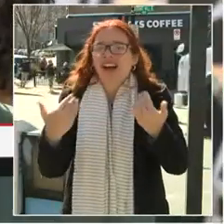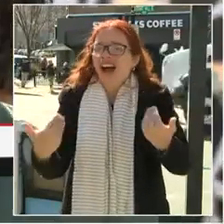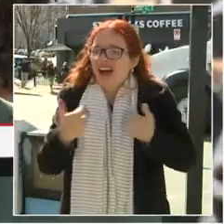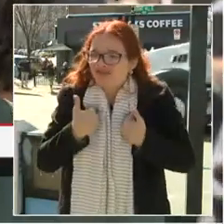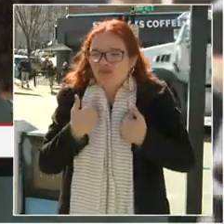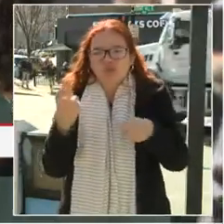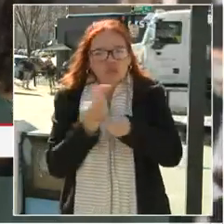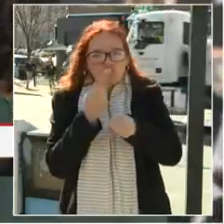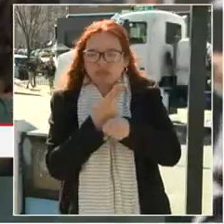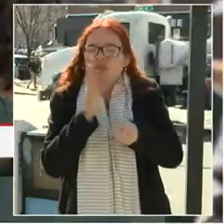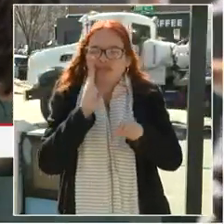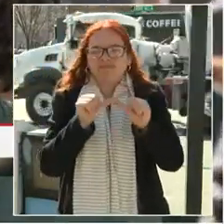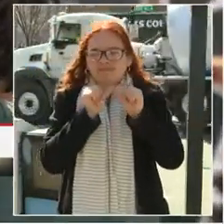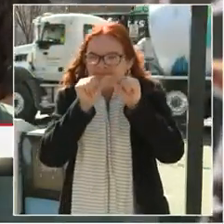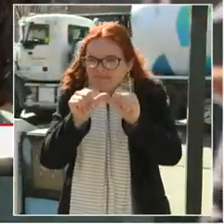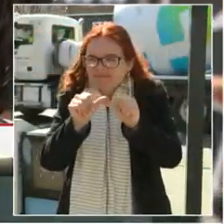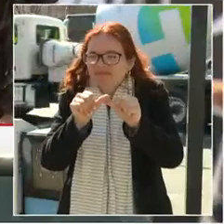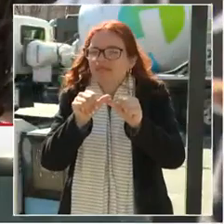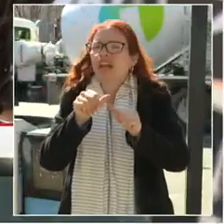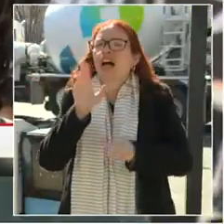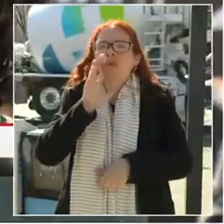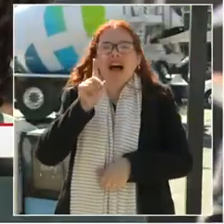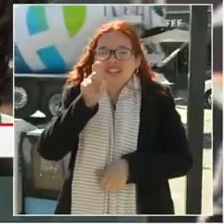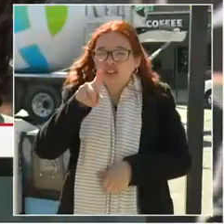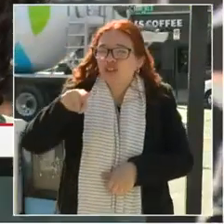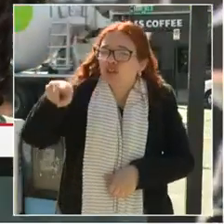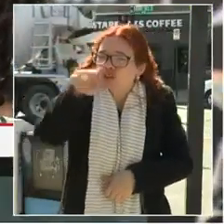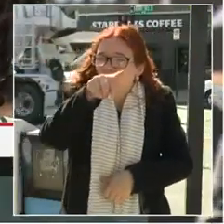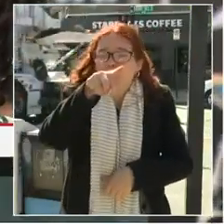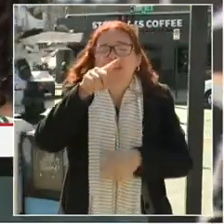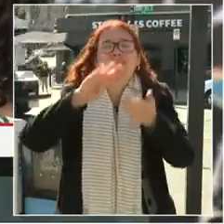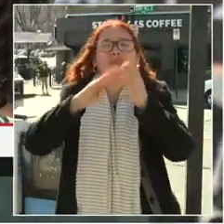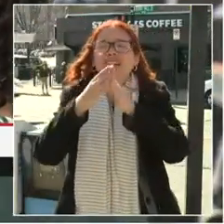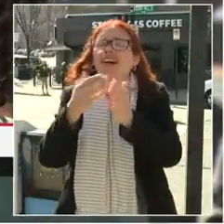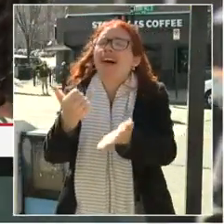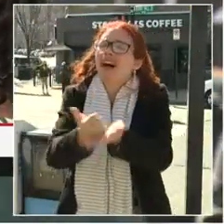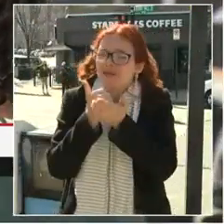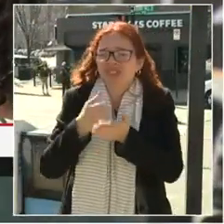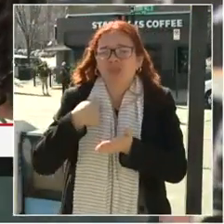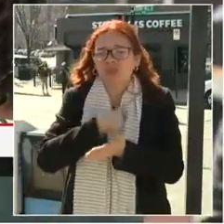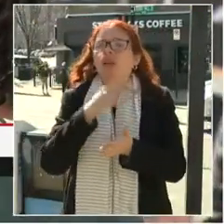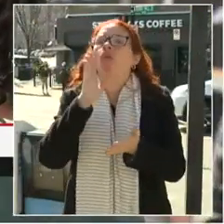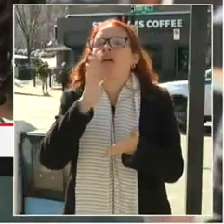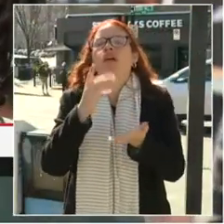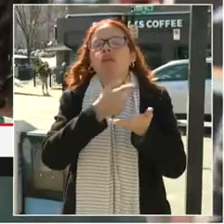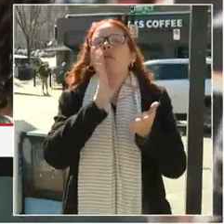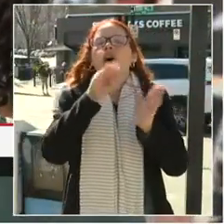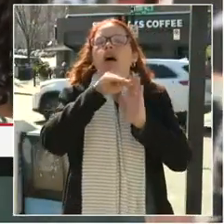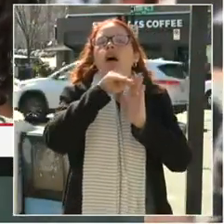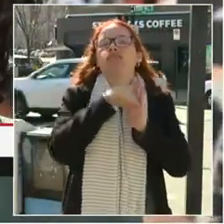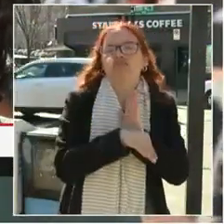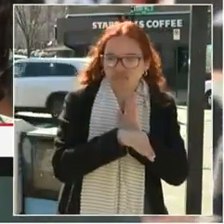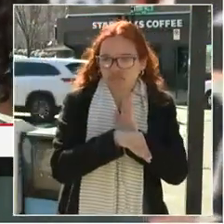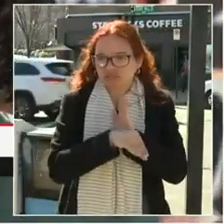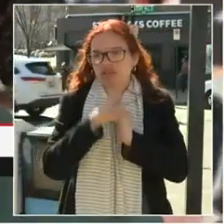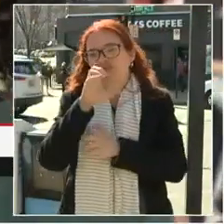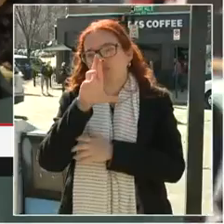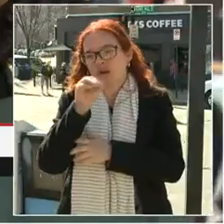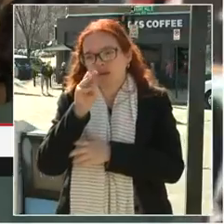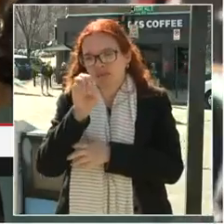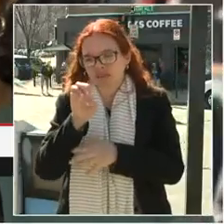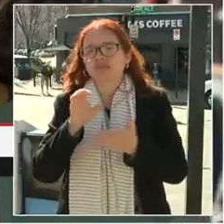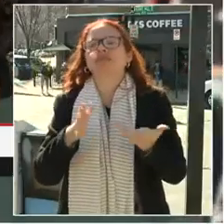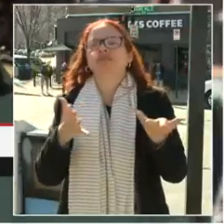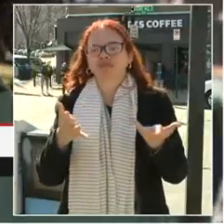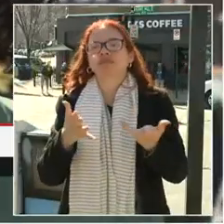to ask the community for your help, and we're going to drive this crime down as well. We will continue to have